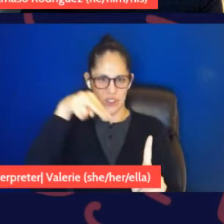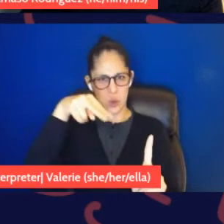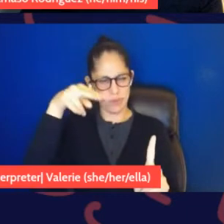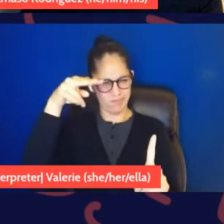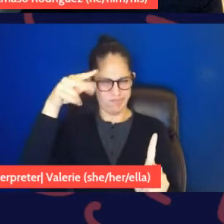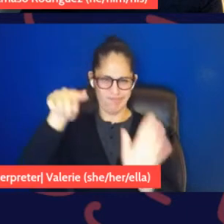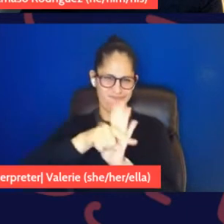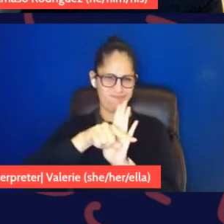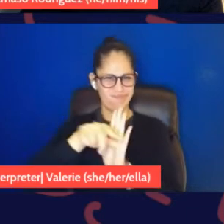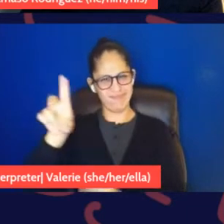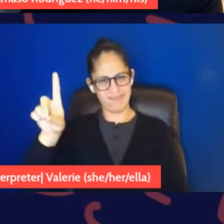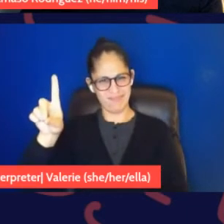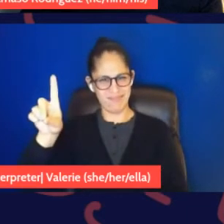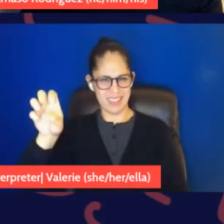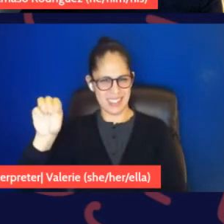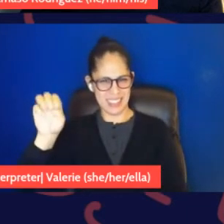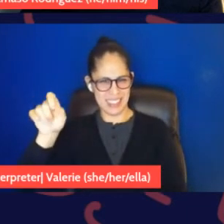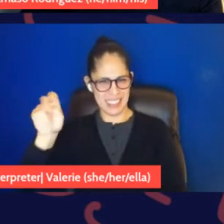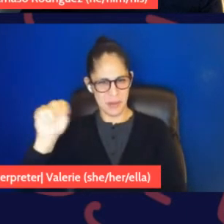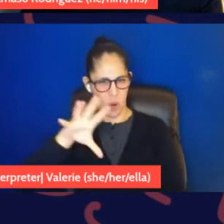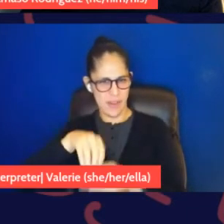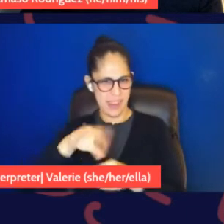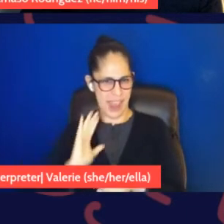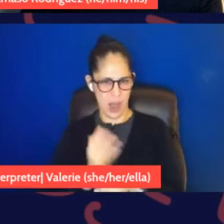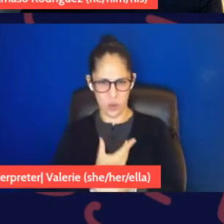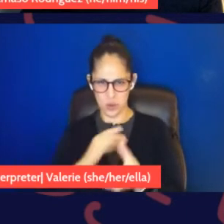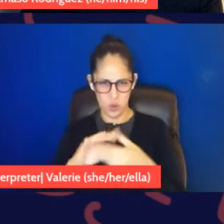our genre, because